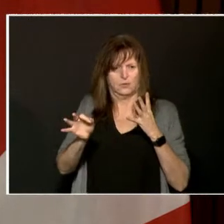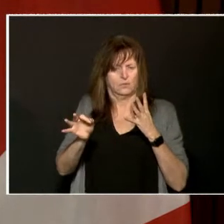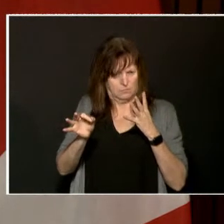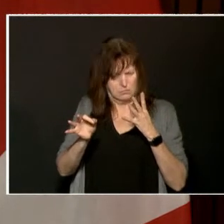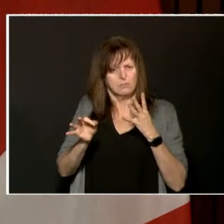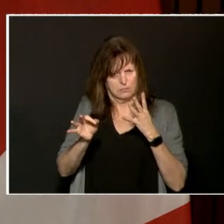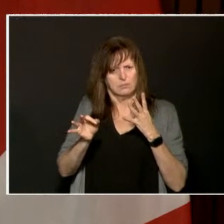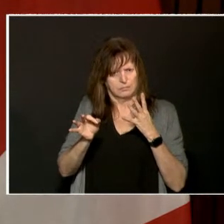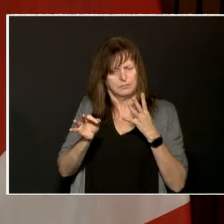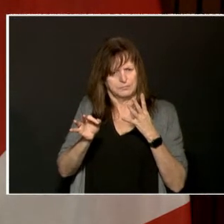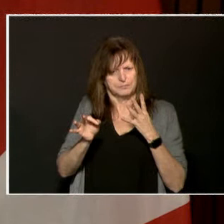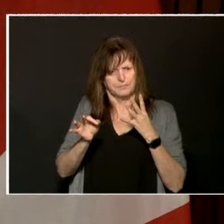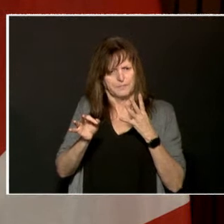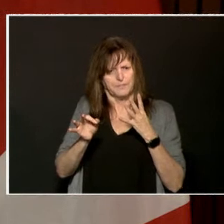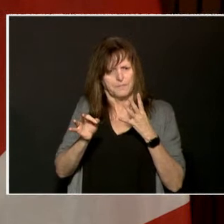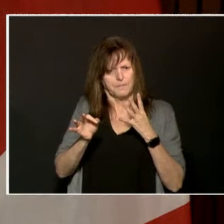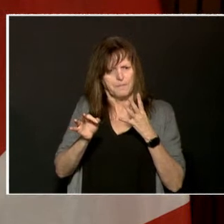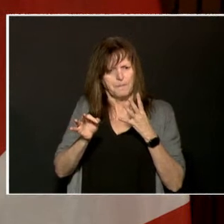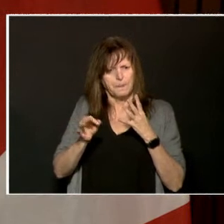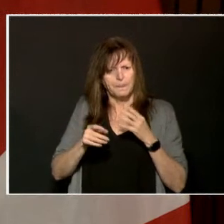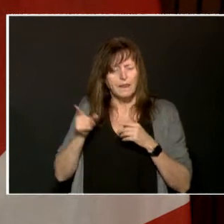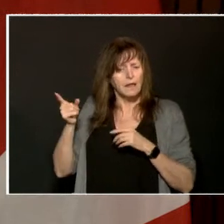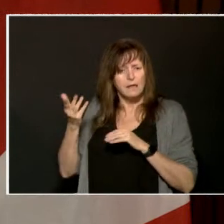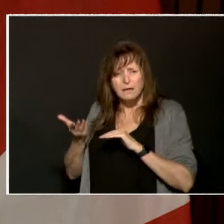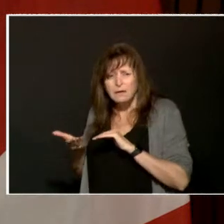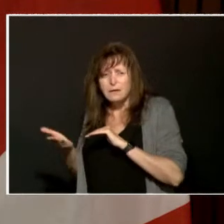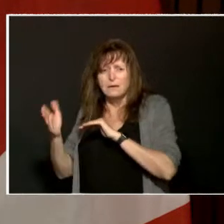a little over 7,000. So,